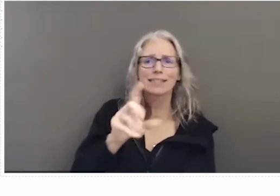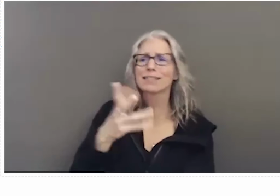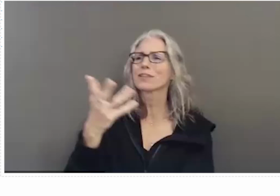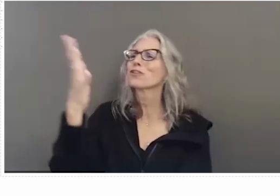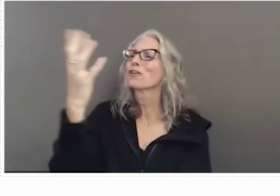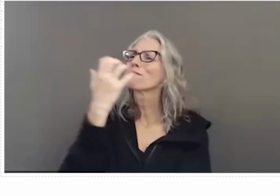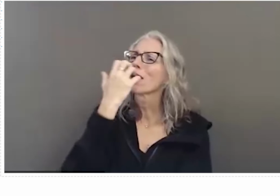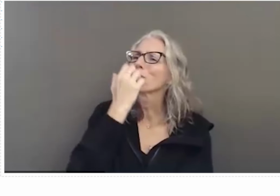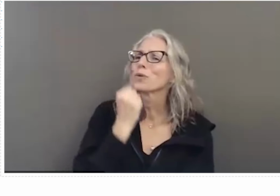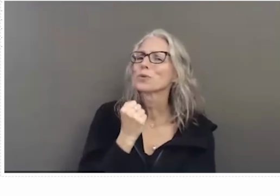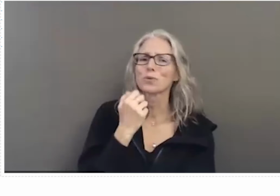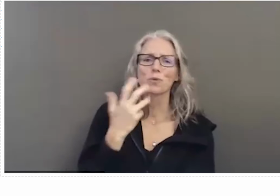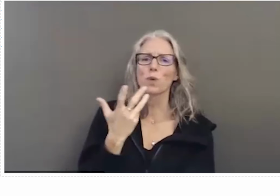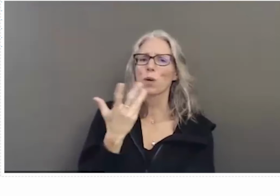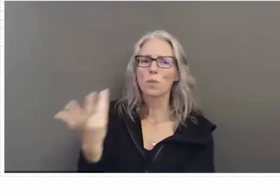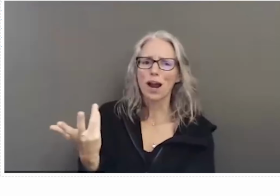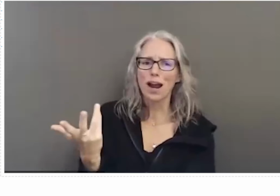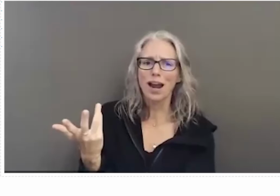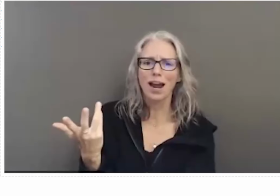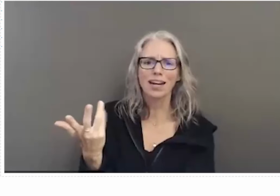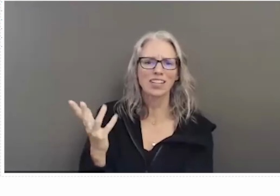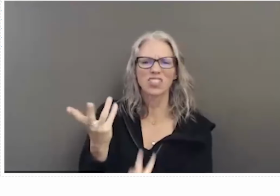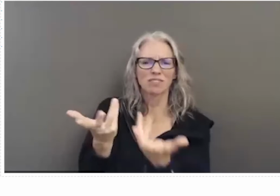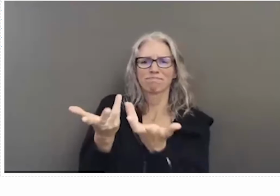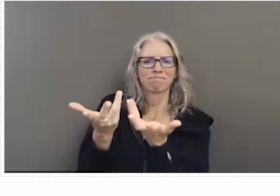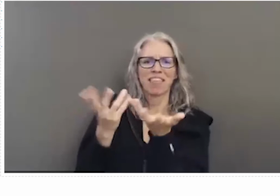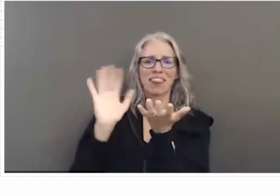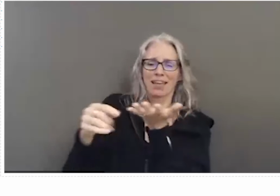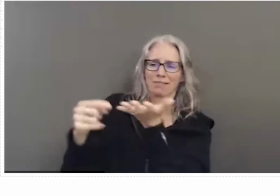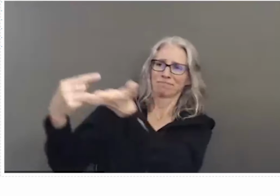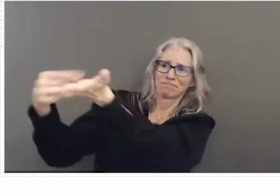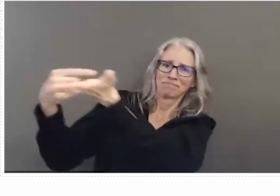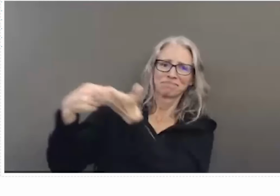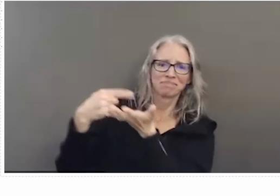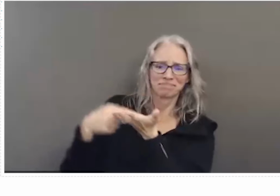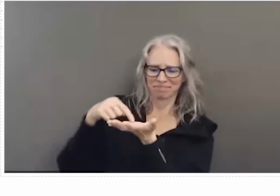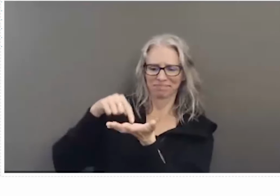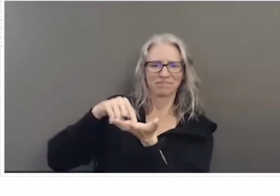value? And then basically, how do you just start that conversation?